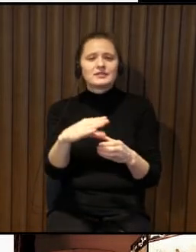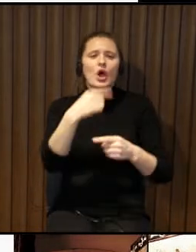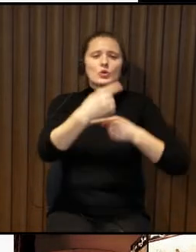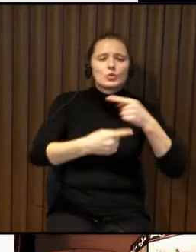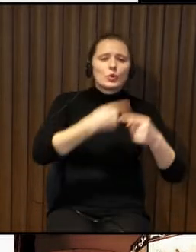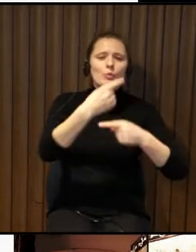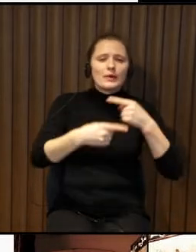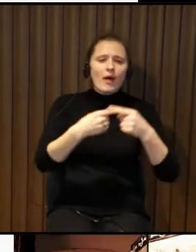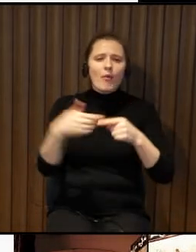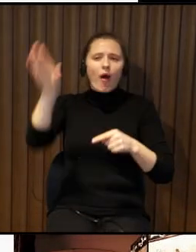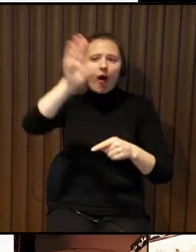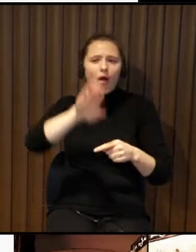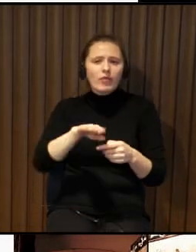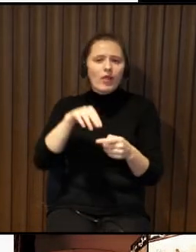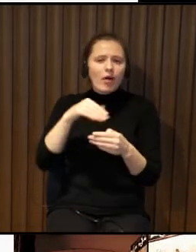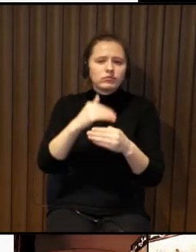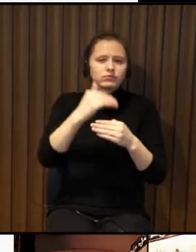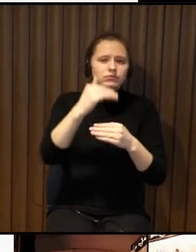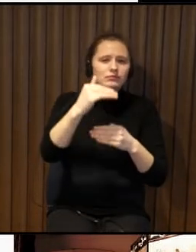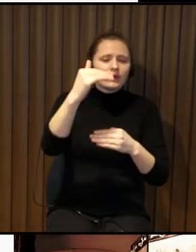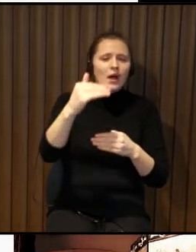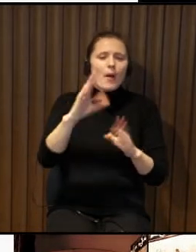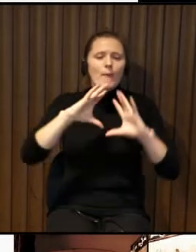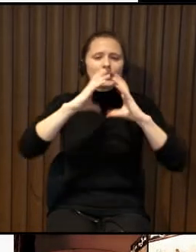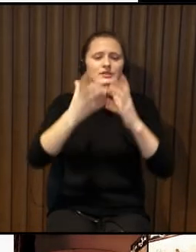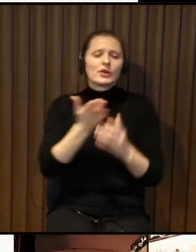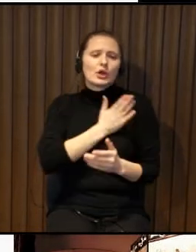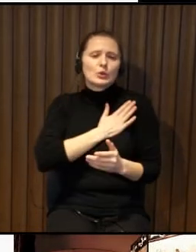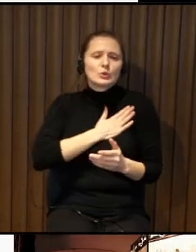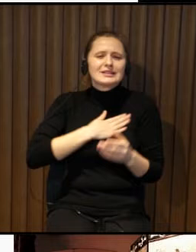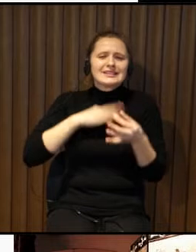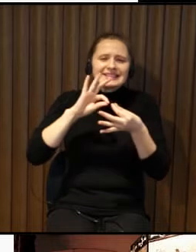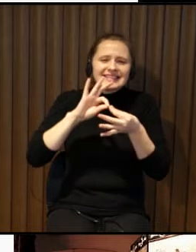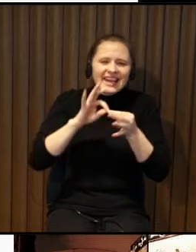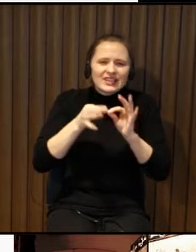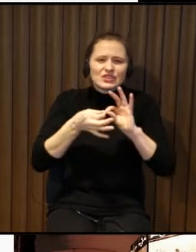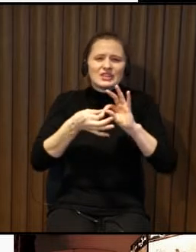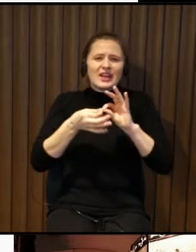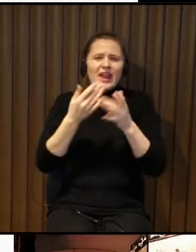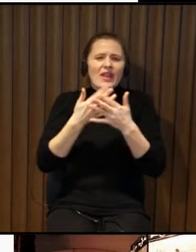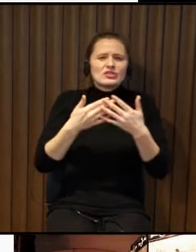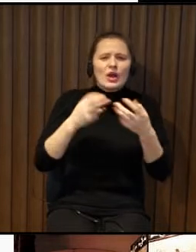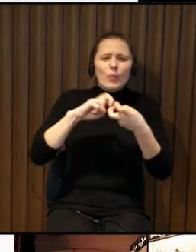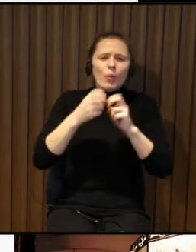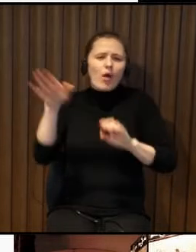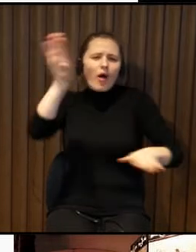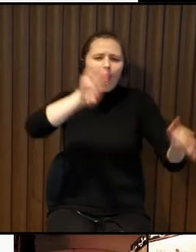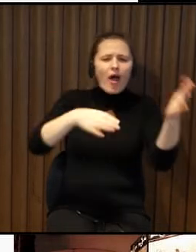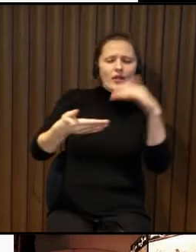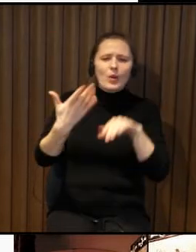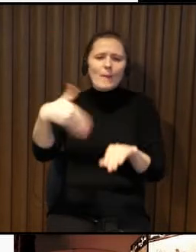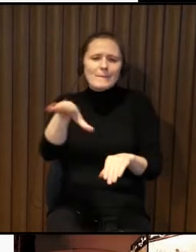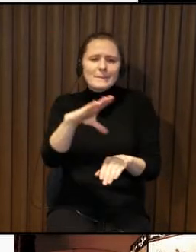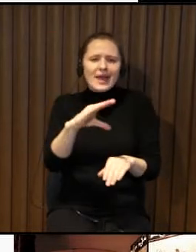many peaks and valleys, and we are currently stuck on a local optima or a small hill that won't get us out of